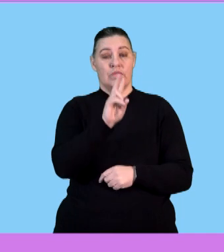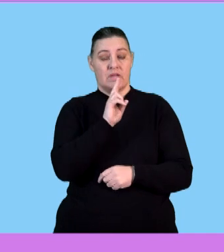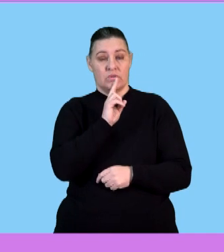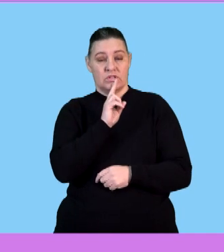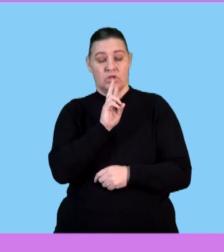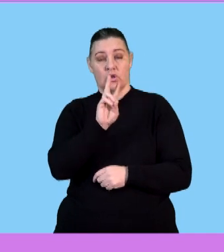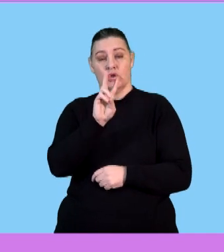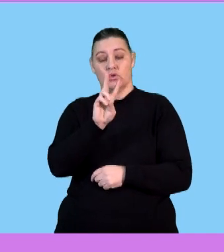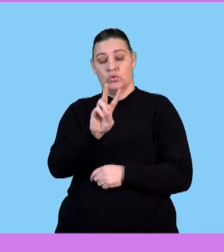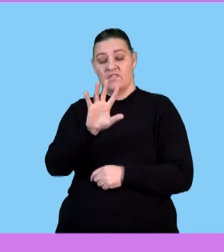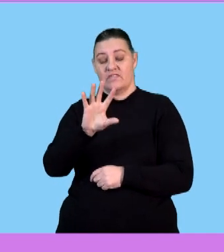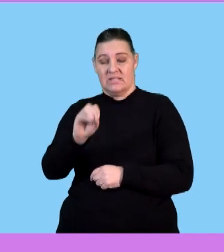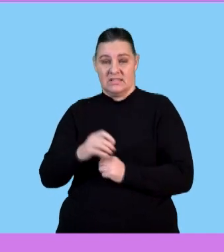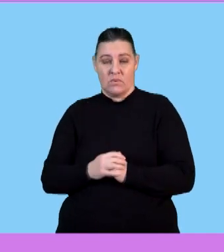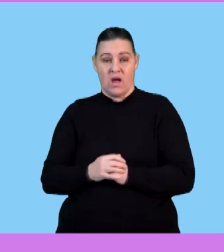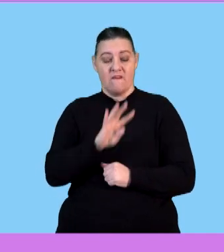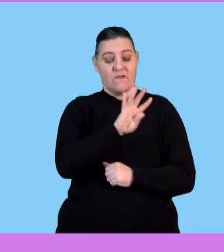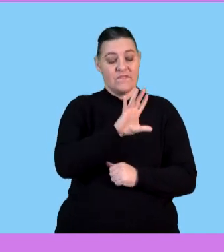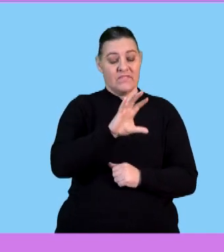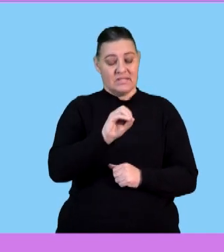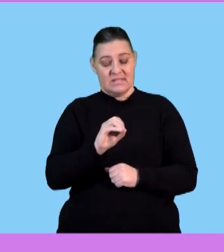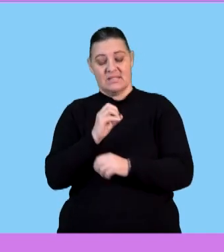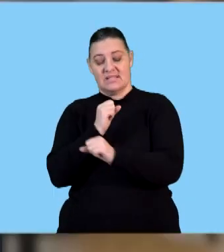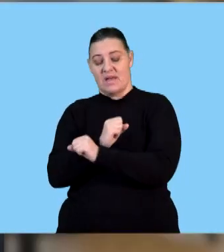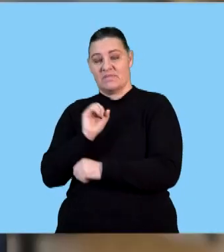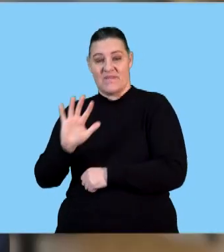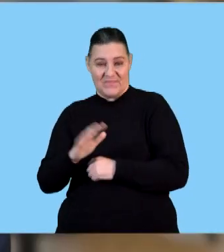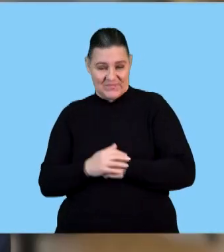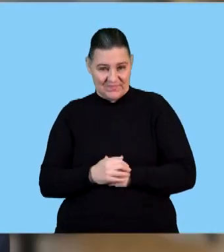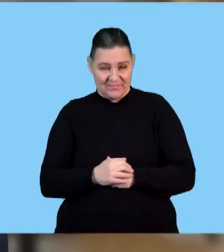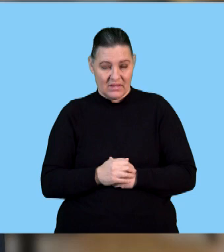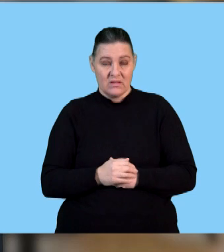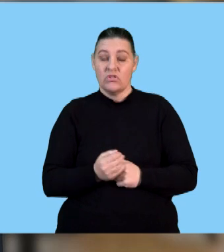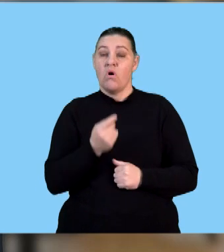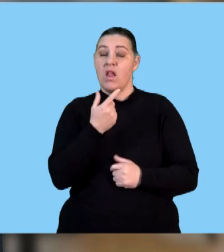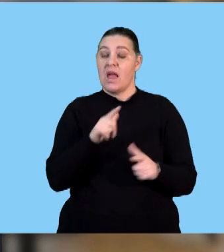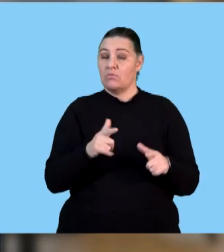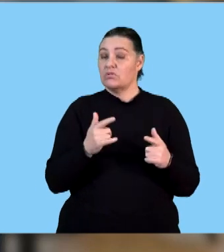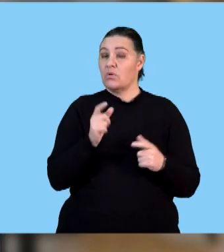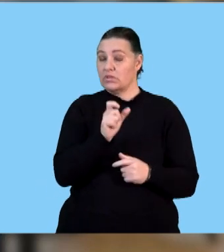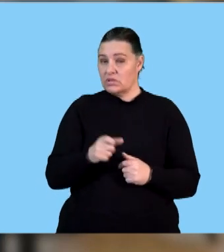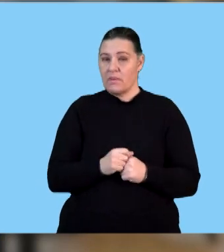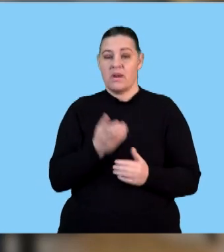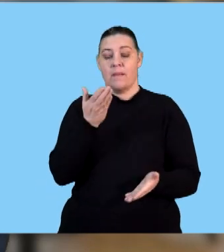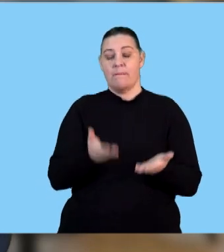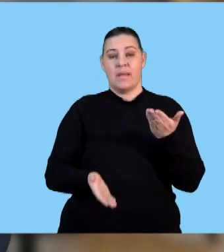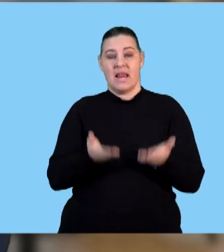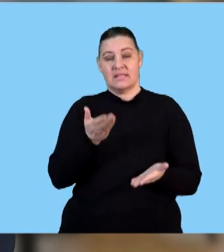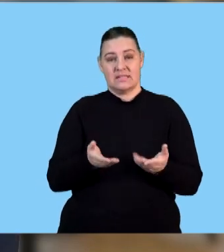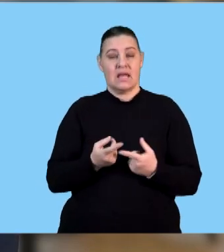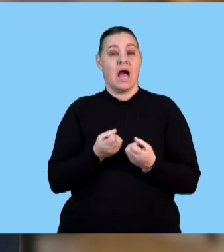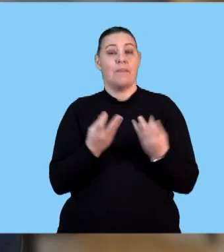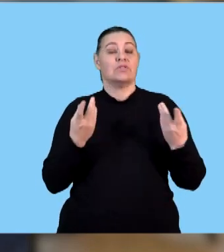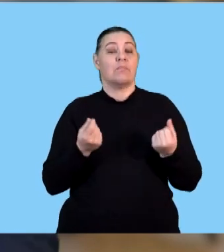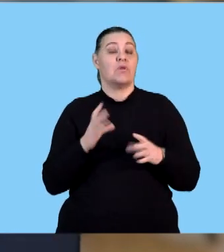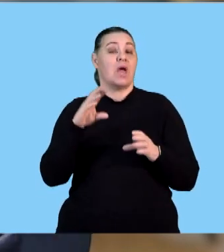2,250 Rand. Nice work. So the new words and language for today, we start with balance, the